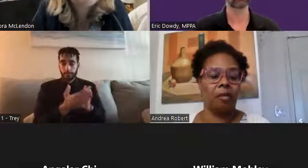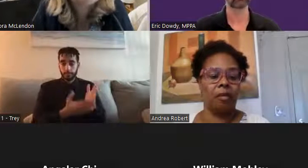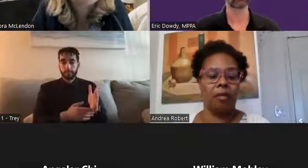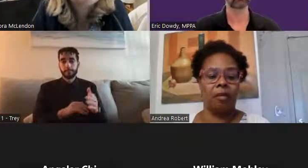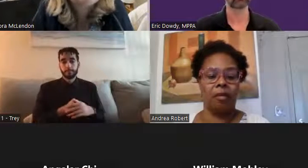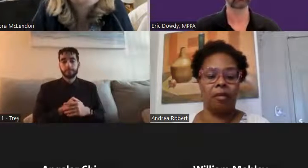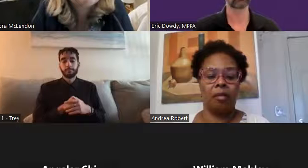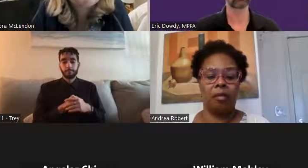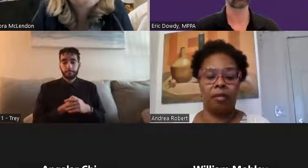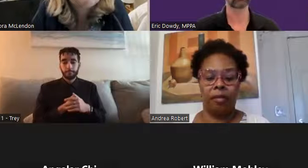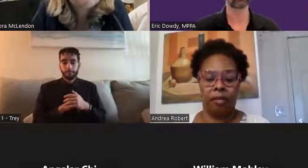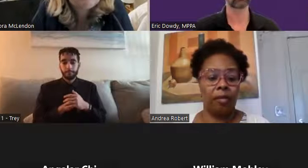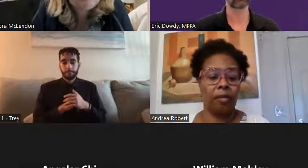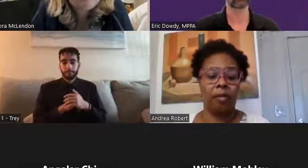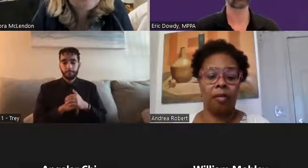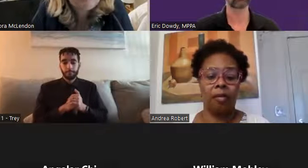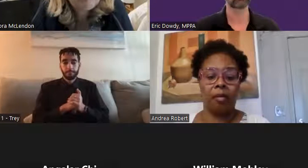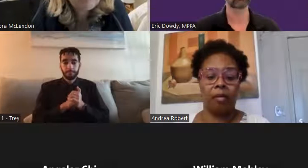be